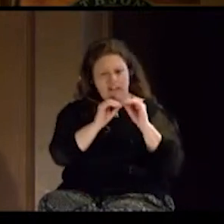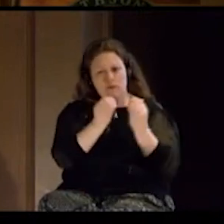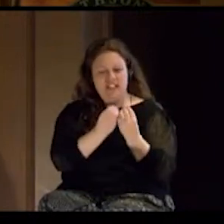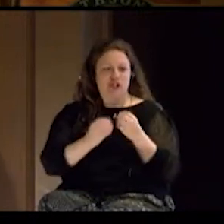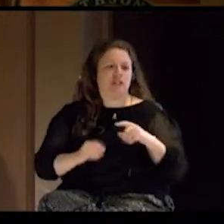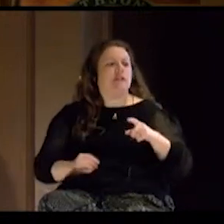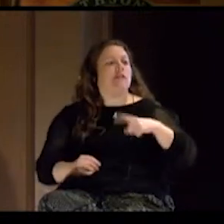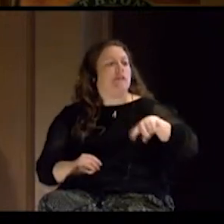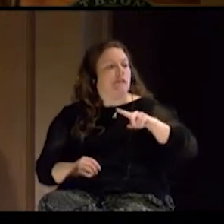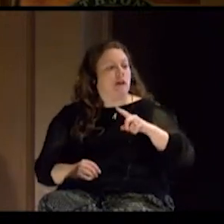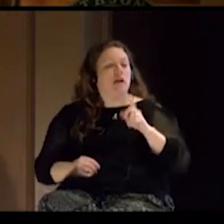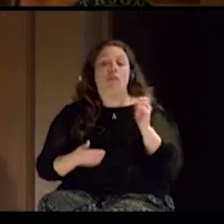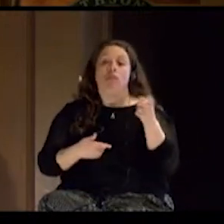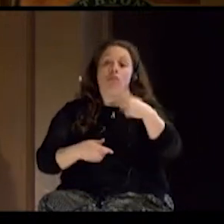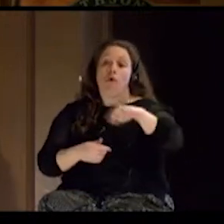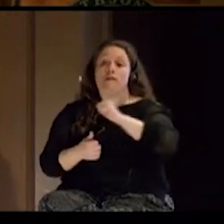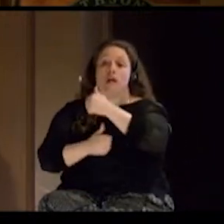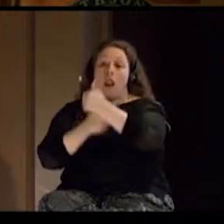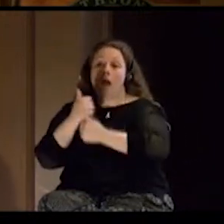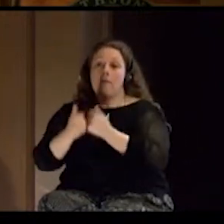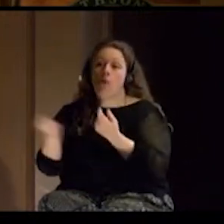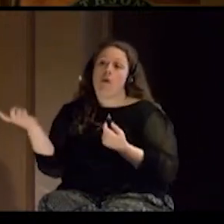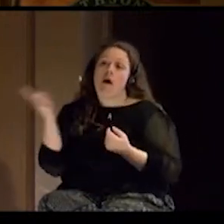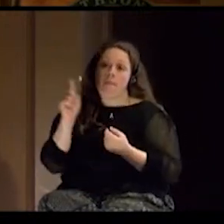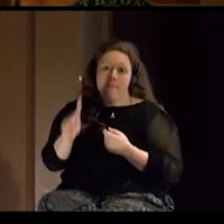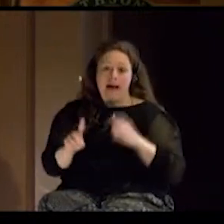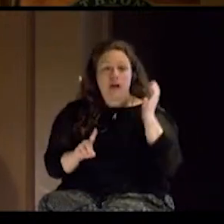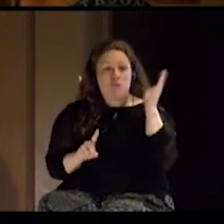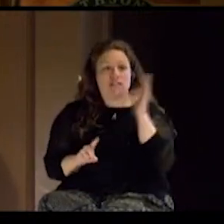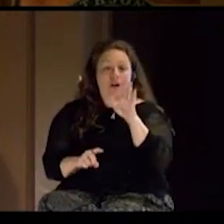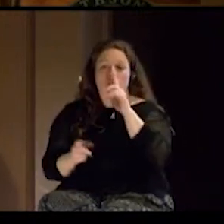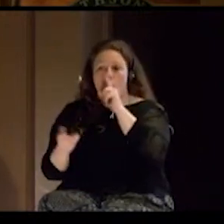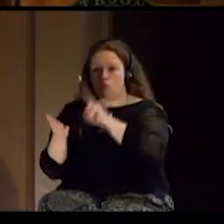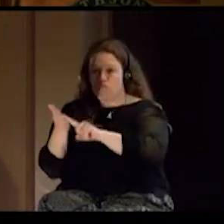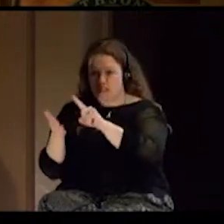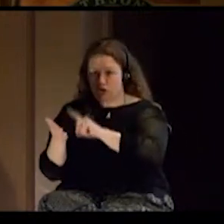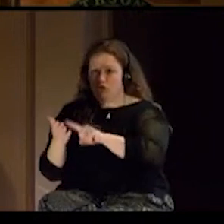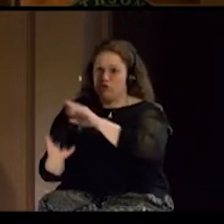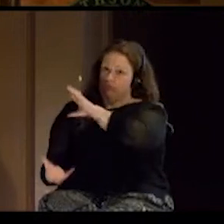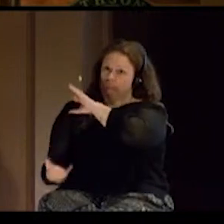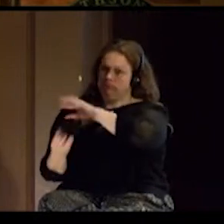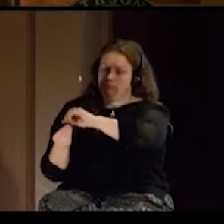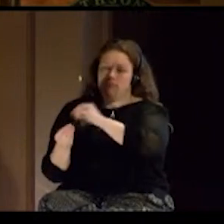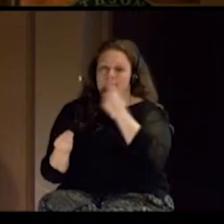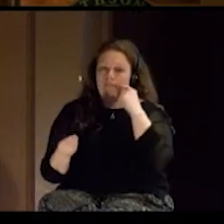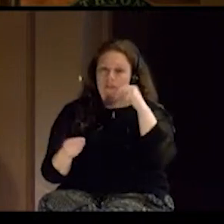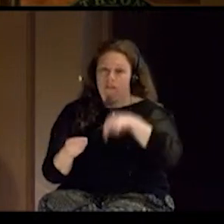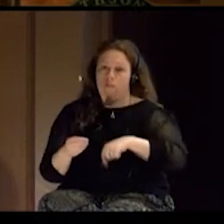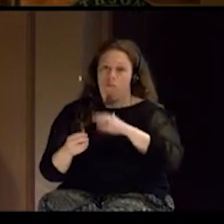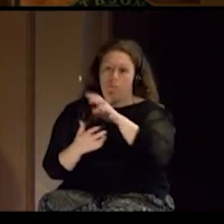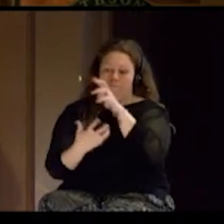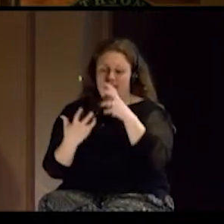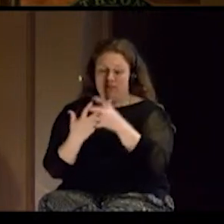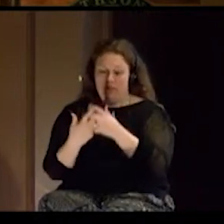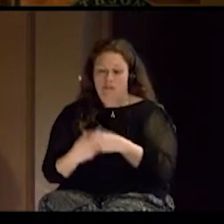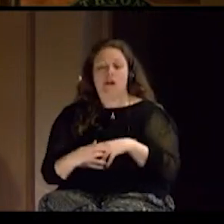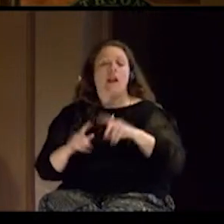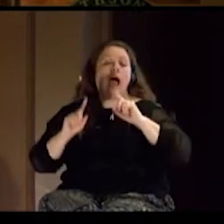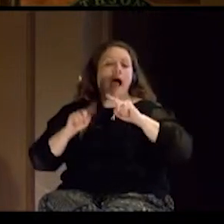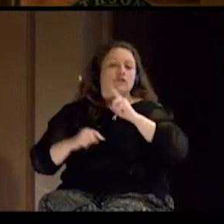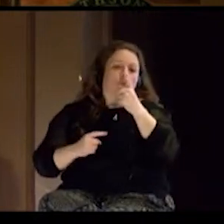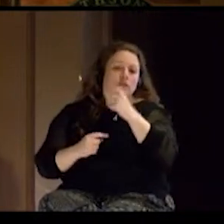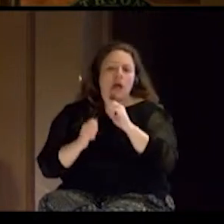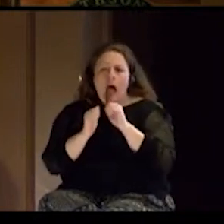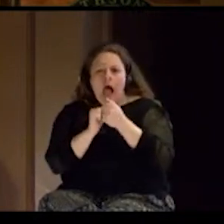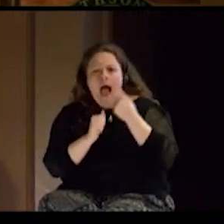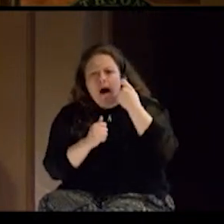alumni who are going to present on their research under the themes of our new framework. And they are answering questions like, how are